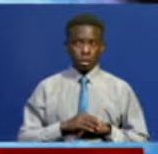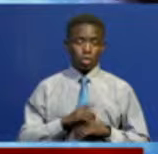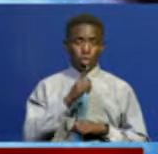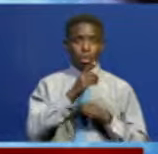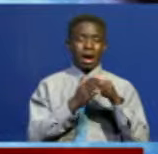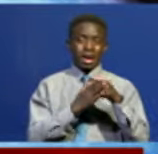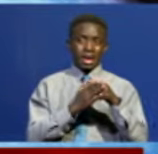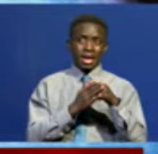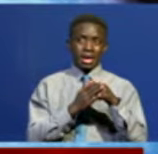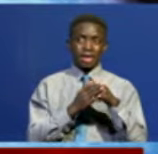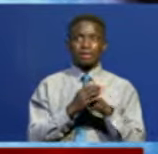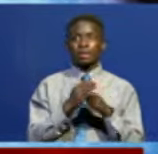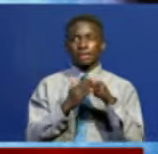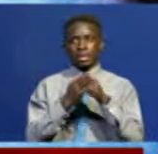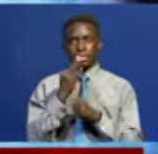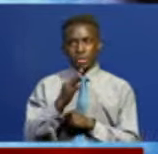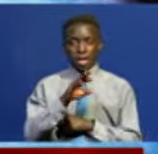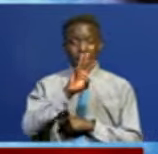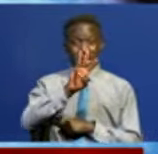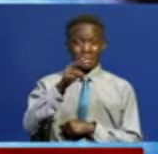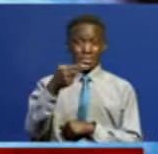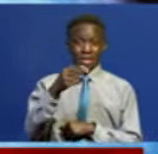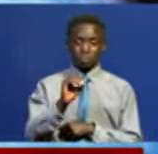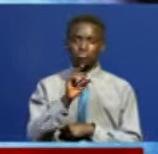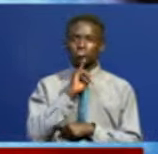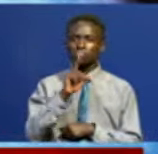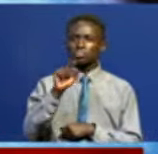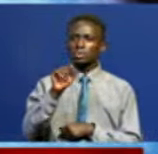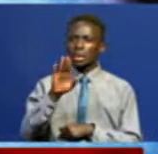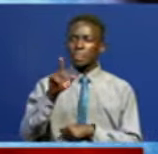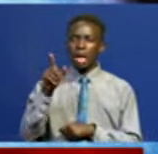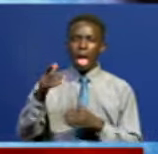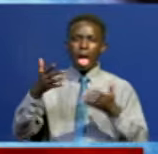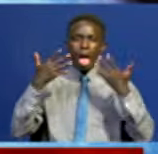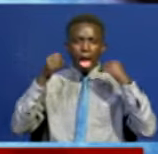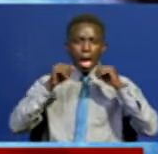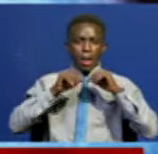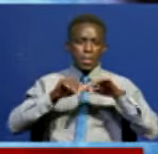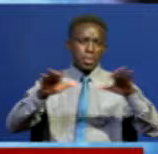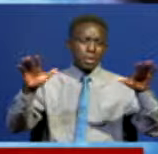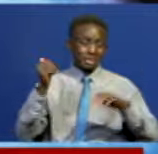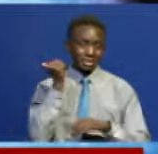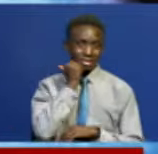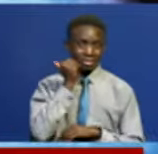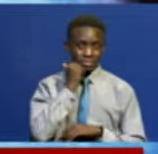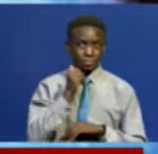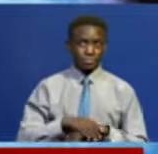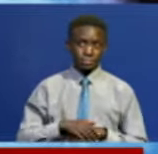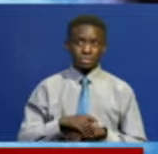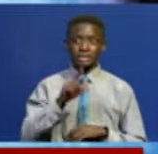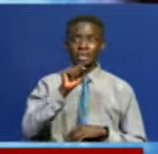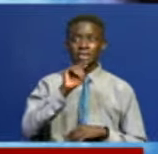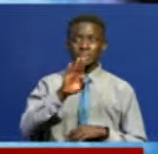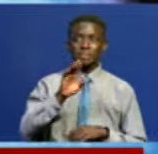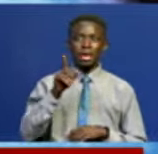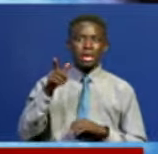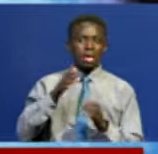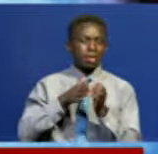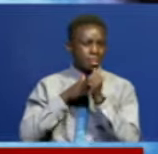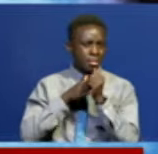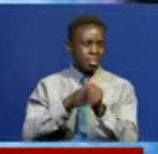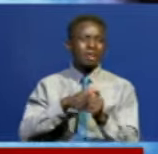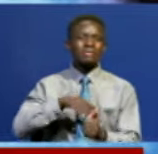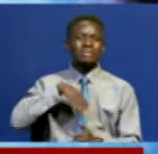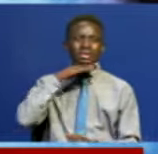1993, WHO declared TB an airborne infectious disease. TB is among Kenya's top 4 leading causes of death, with more